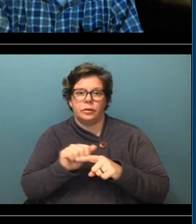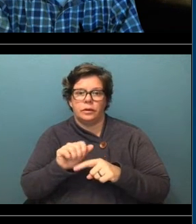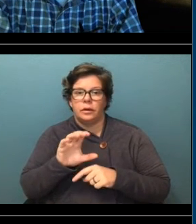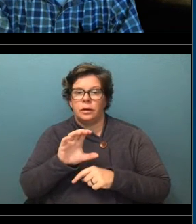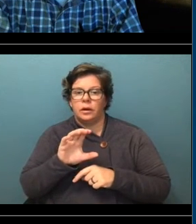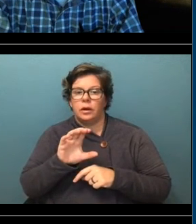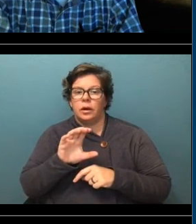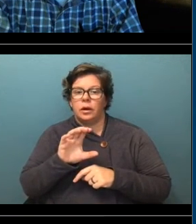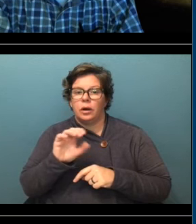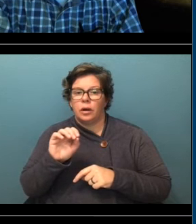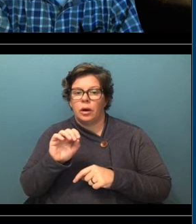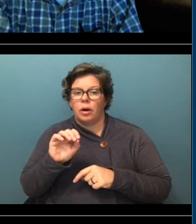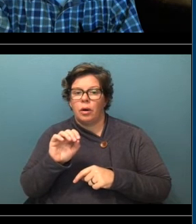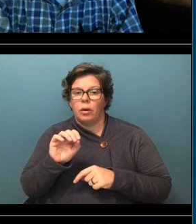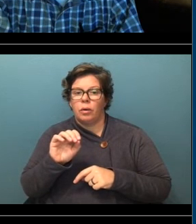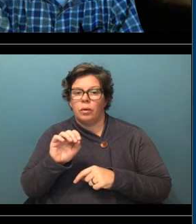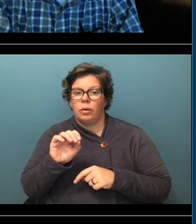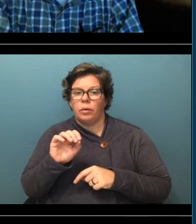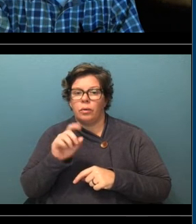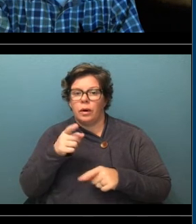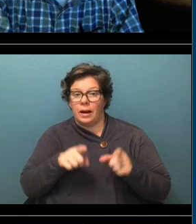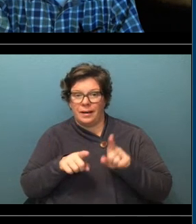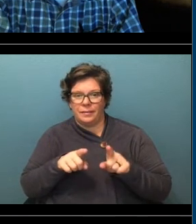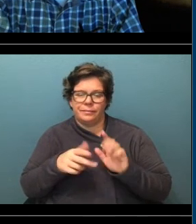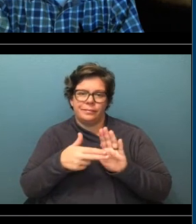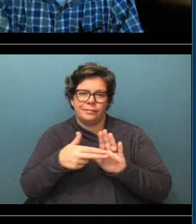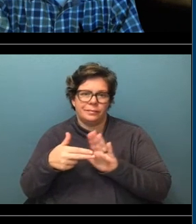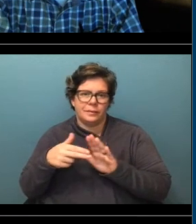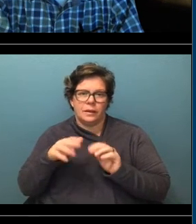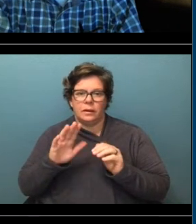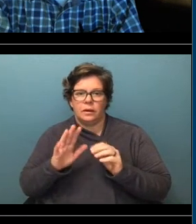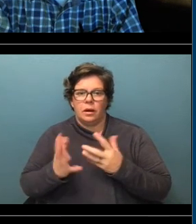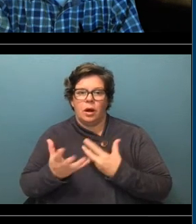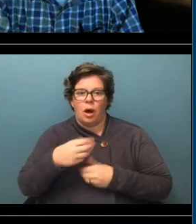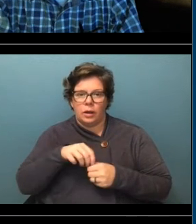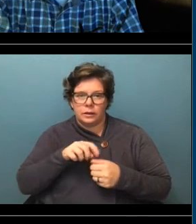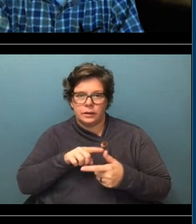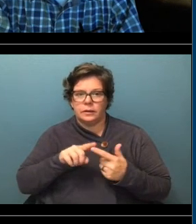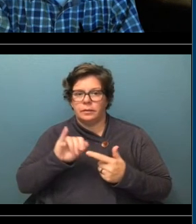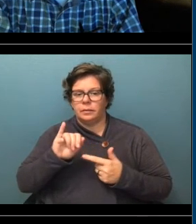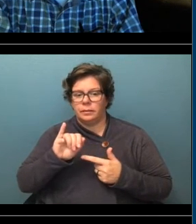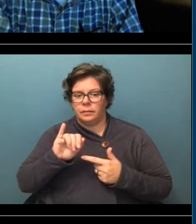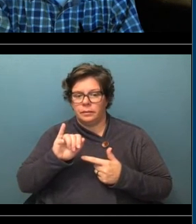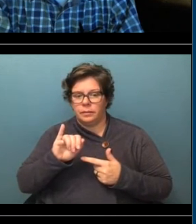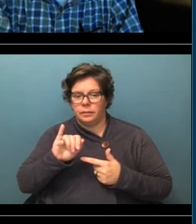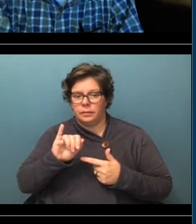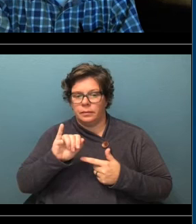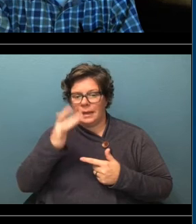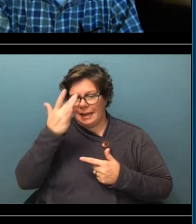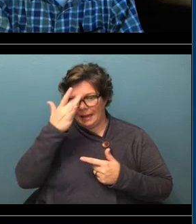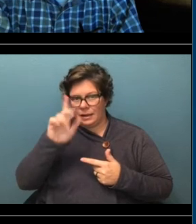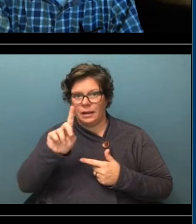co-occurring disorders with autism, with intellectual disabilities. We